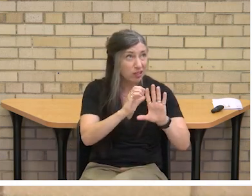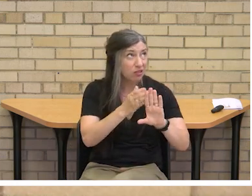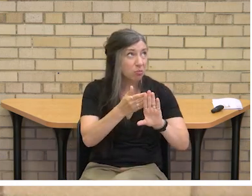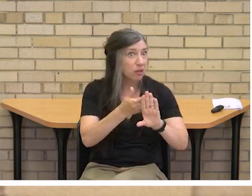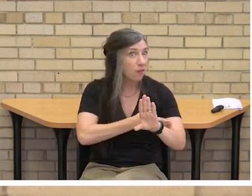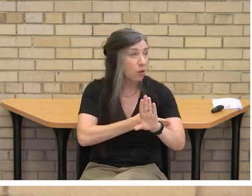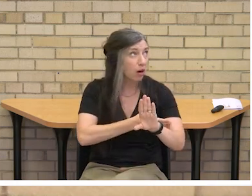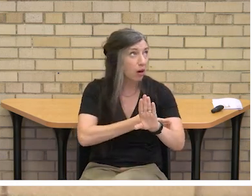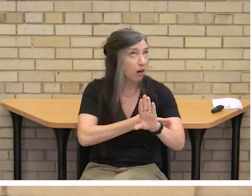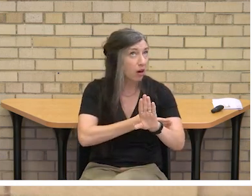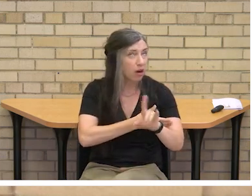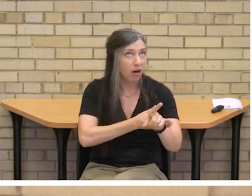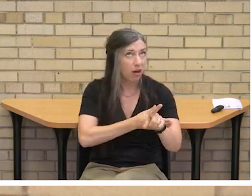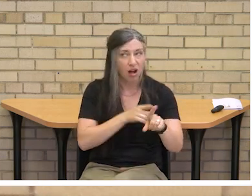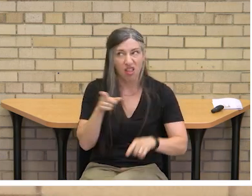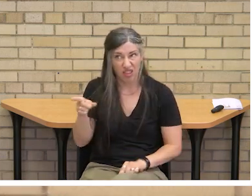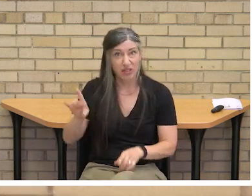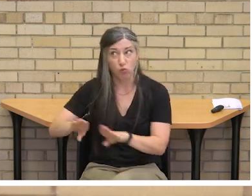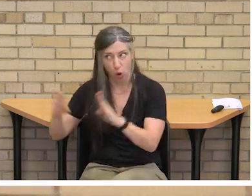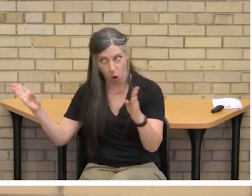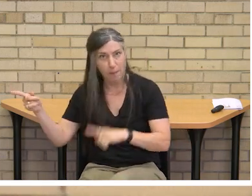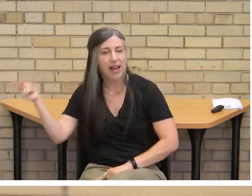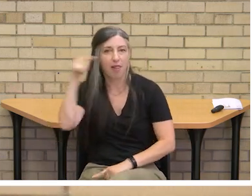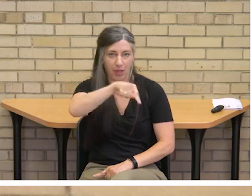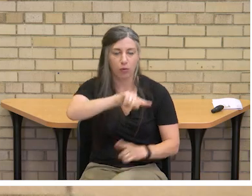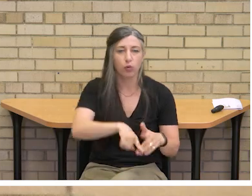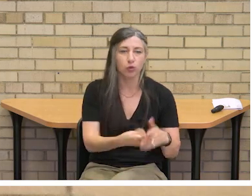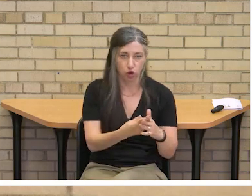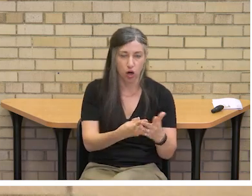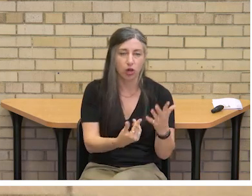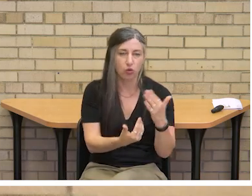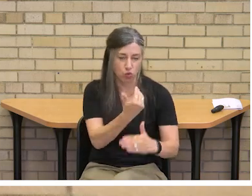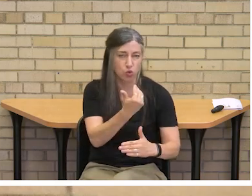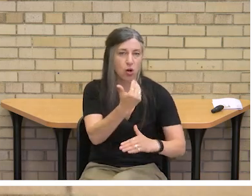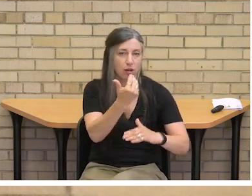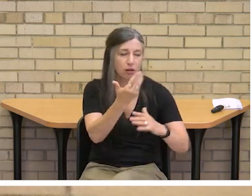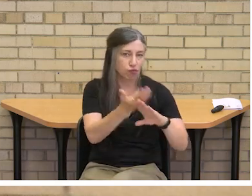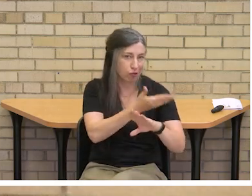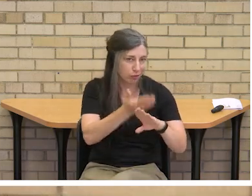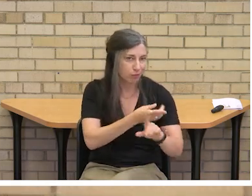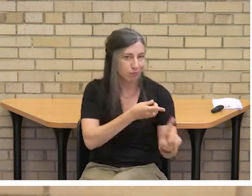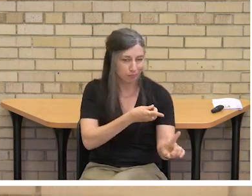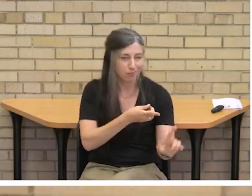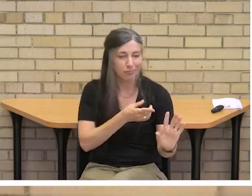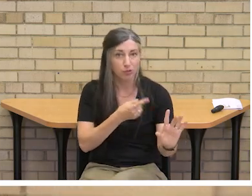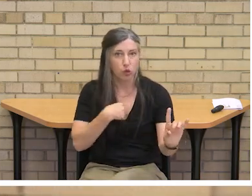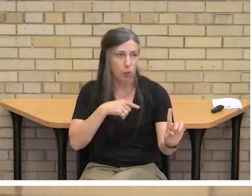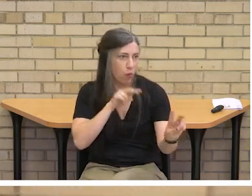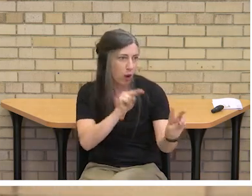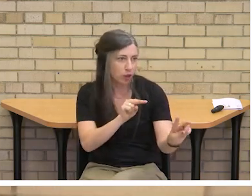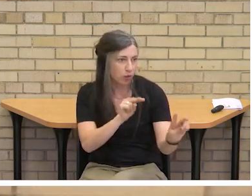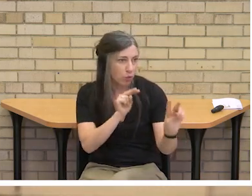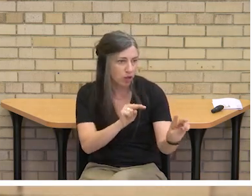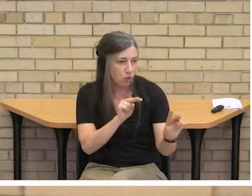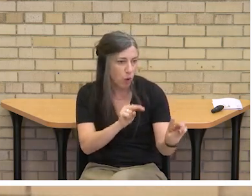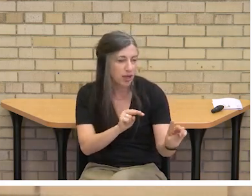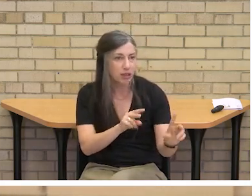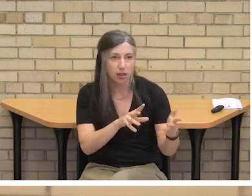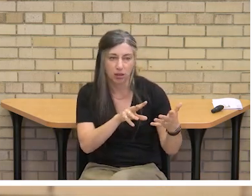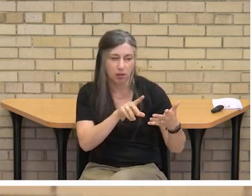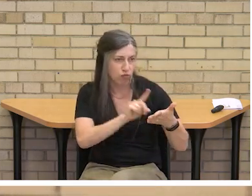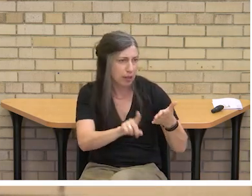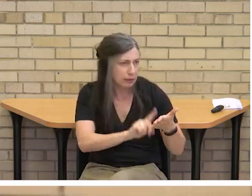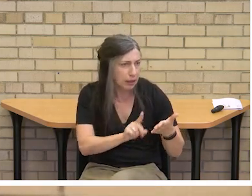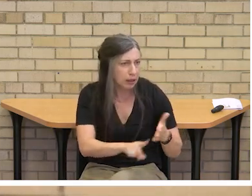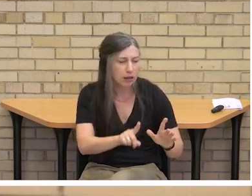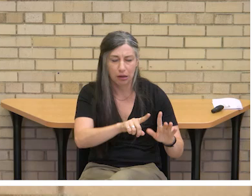before Charles Anderson reopens to vehicles. That bridge, we keep a close eye on it. We're inspecting it every